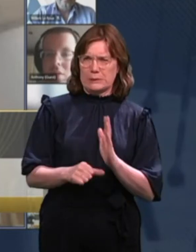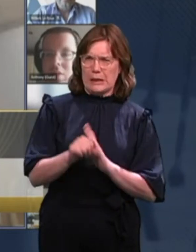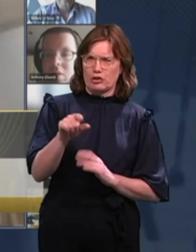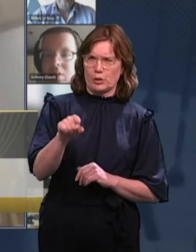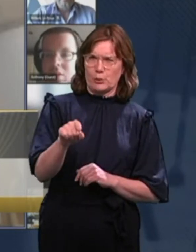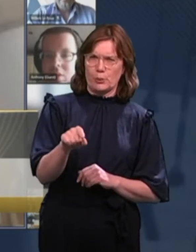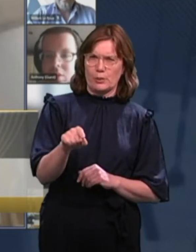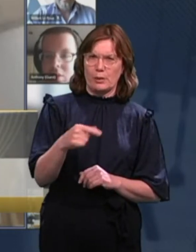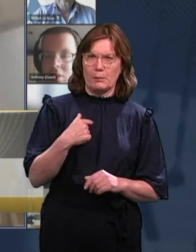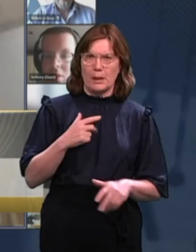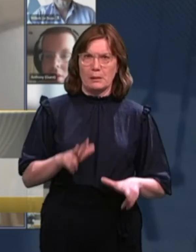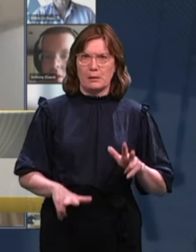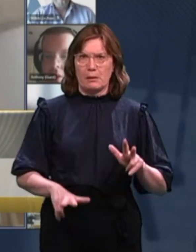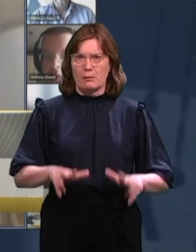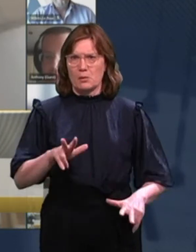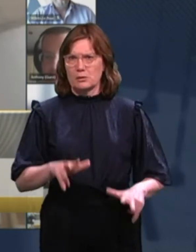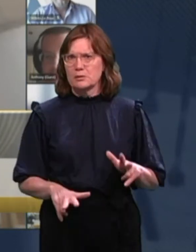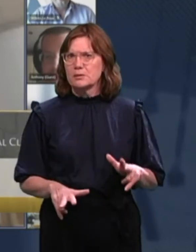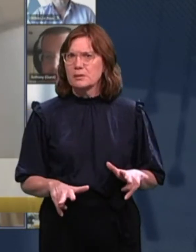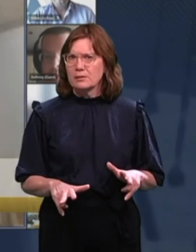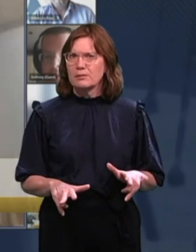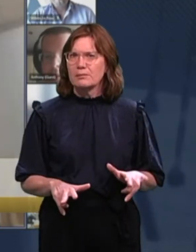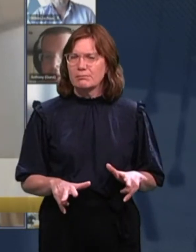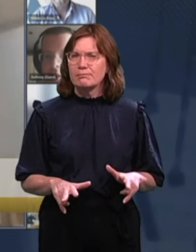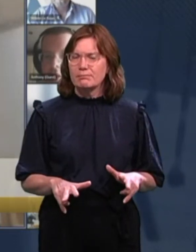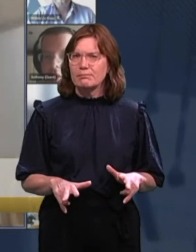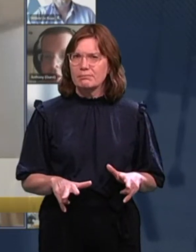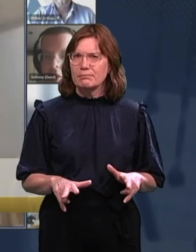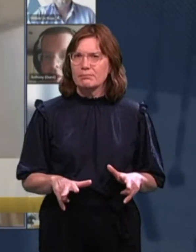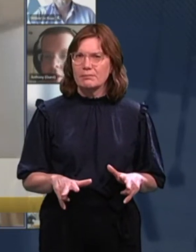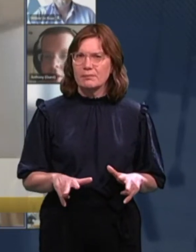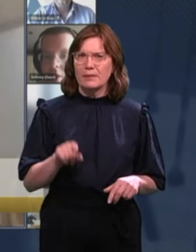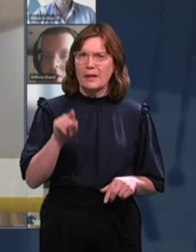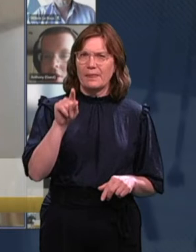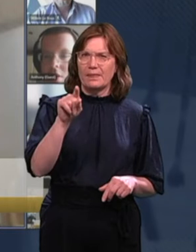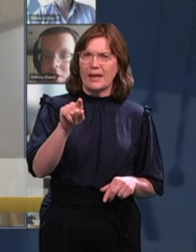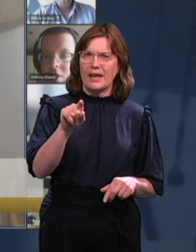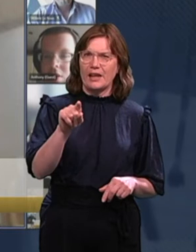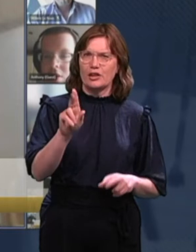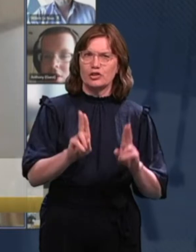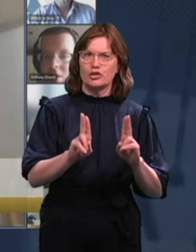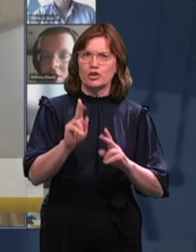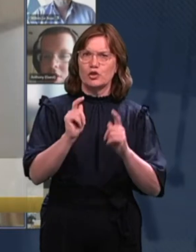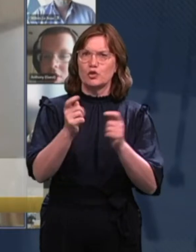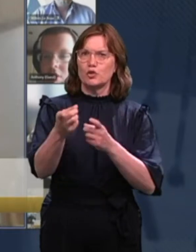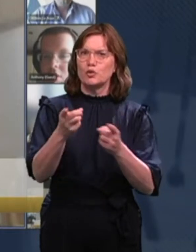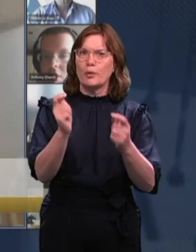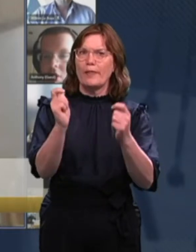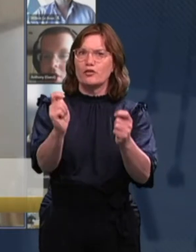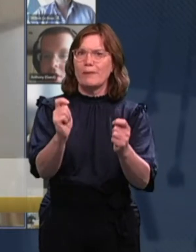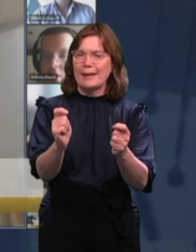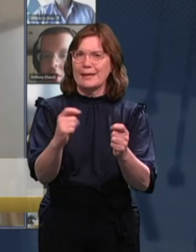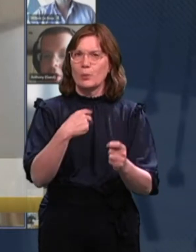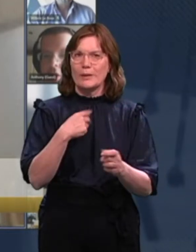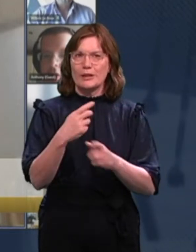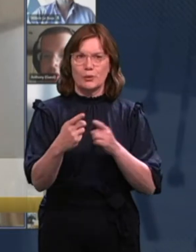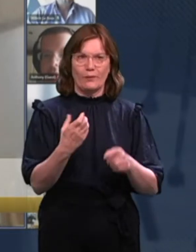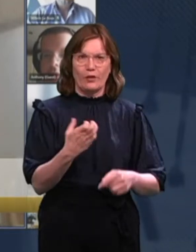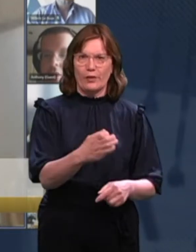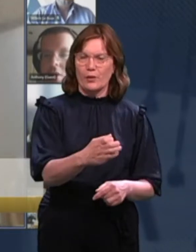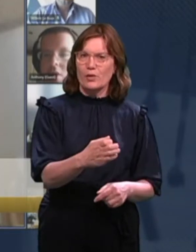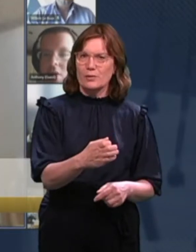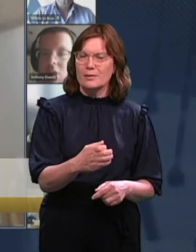felt uncomfortable, which I kind of think they should be doing the training that we do, like for a course. I think